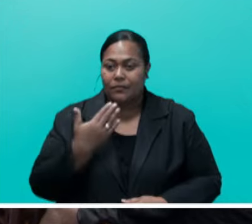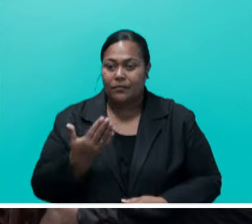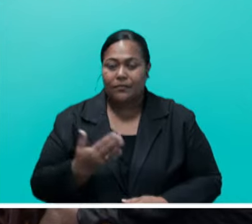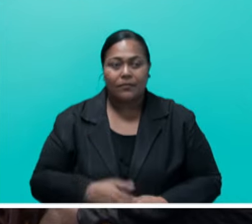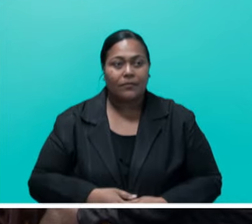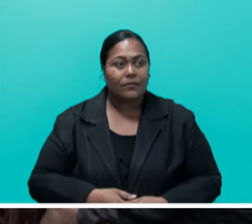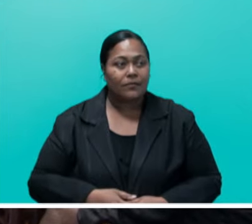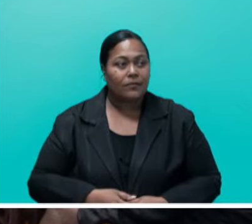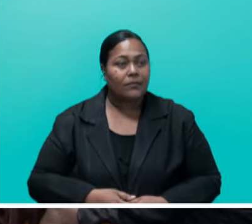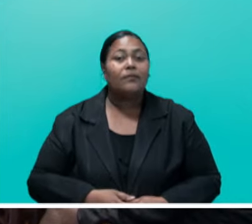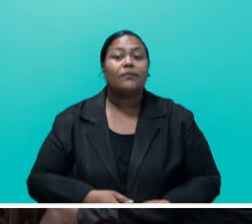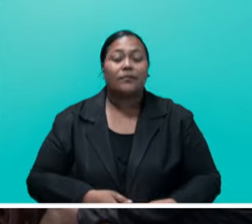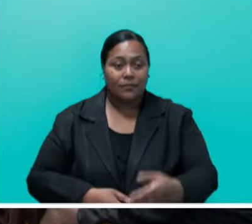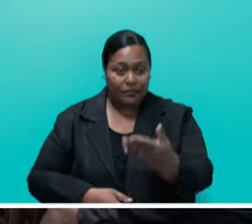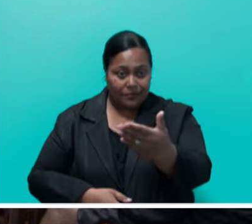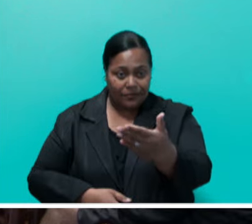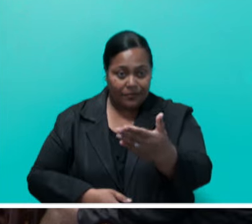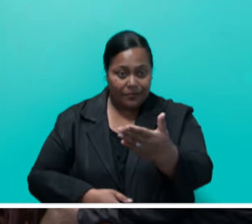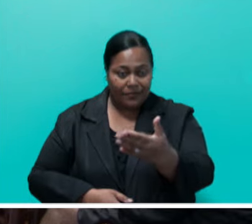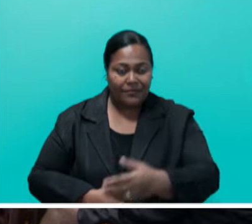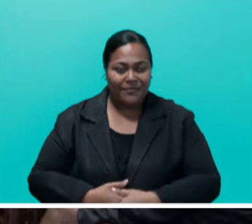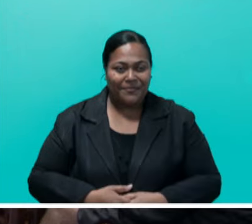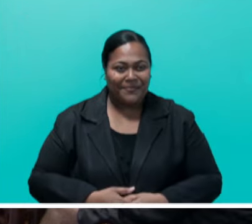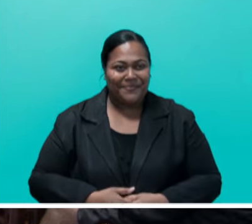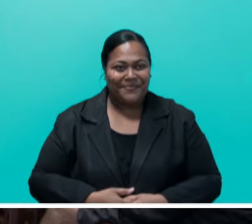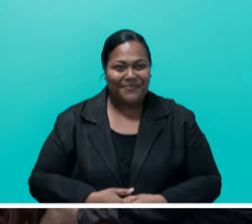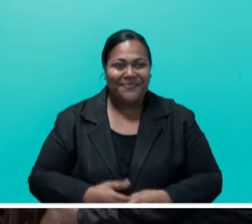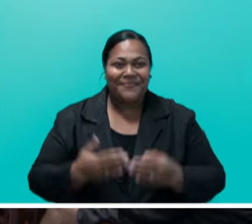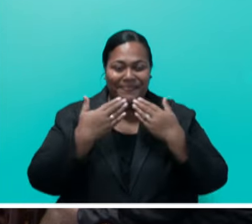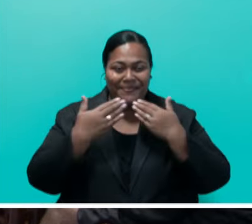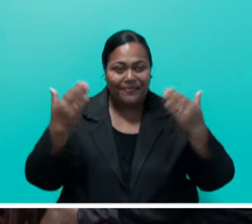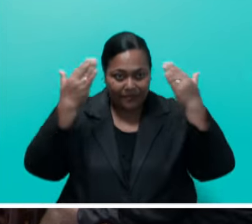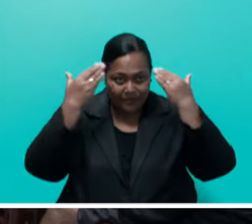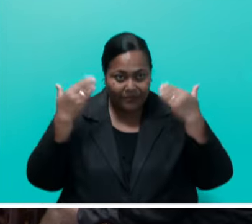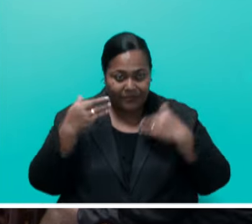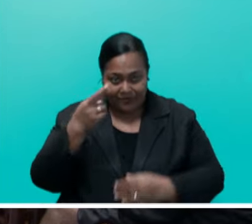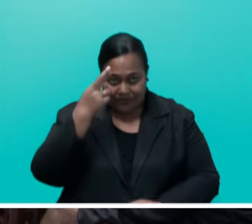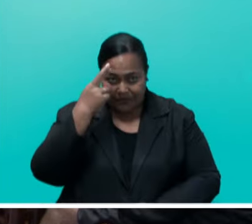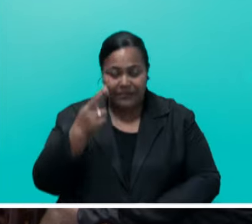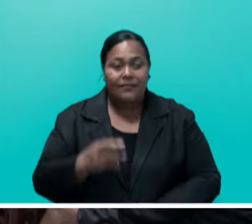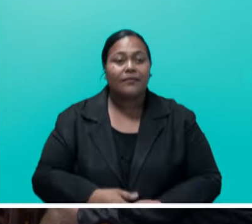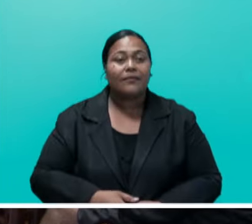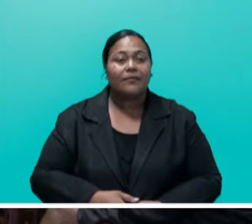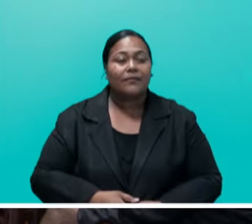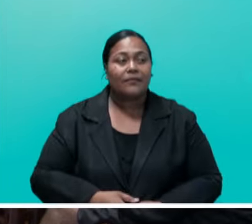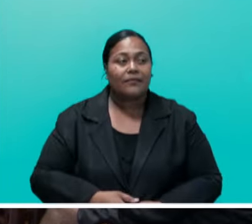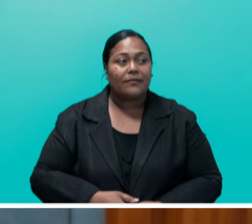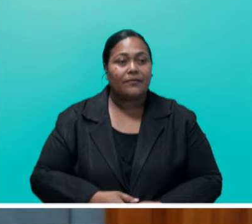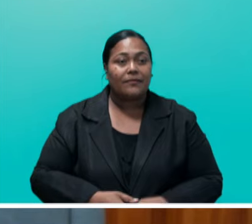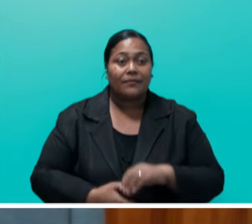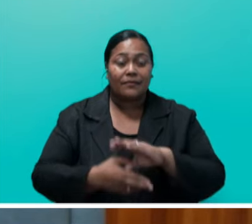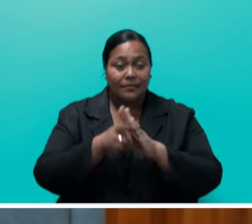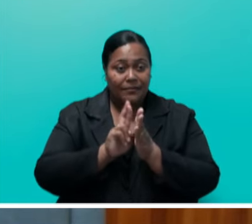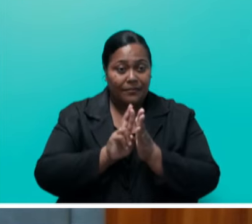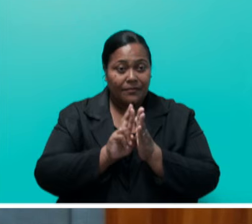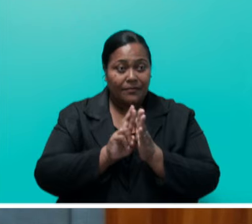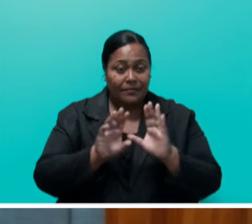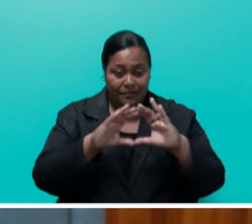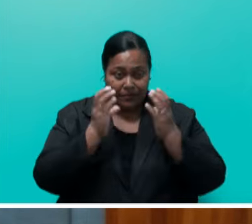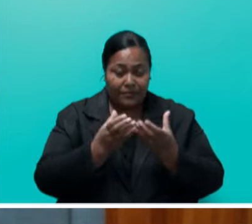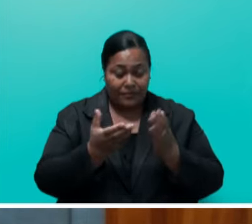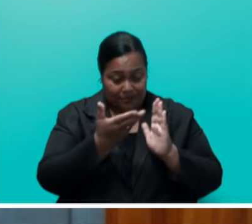Yes, Honorable Minister. Thank you, Honorable Speaker, sir. The review of the committee as mandated in the Act